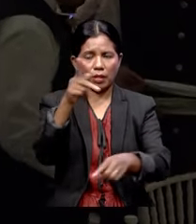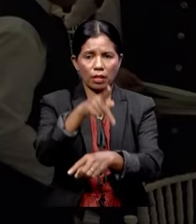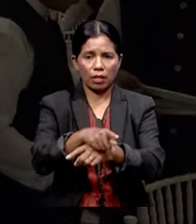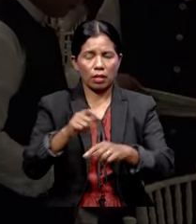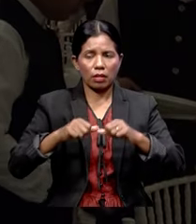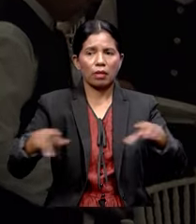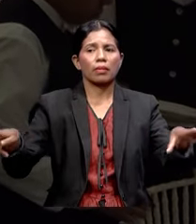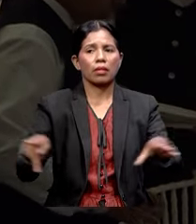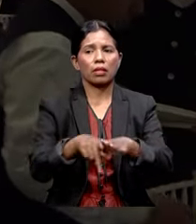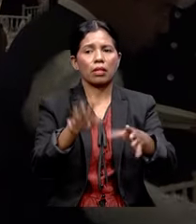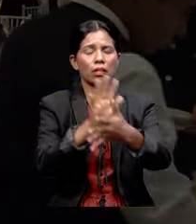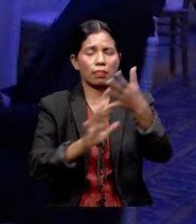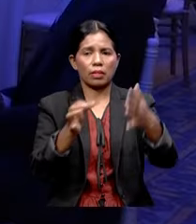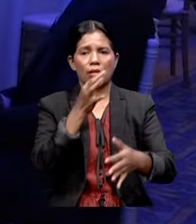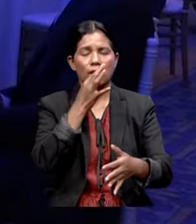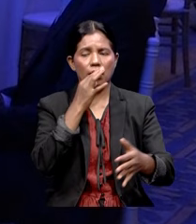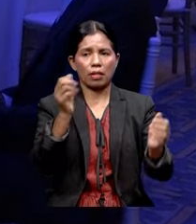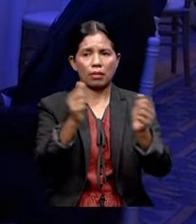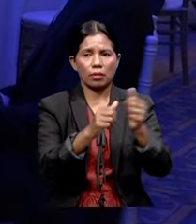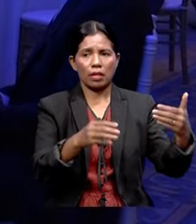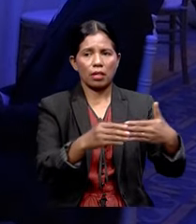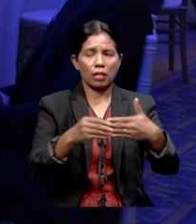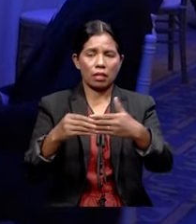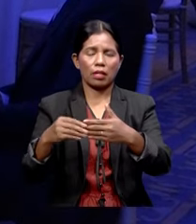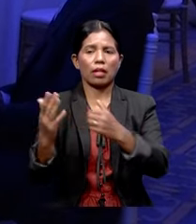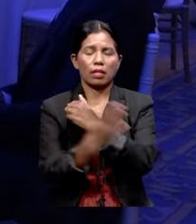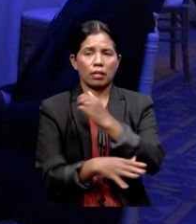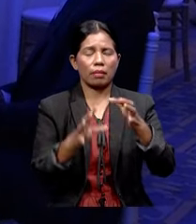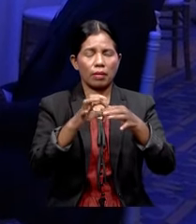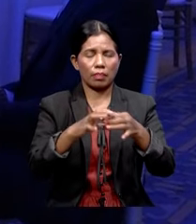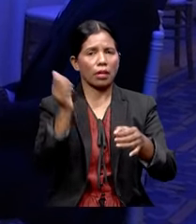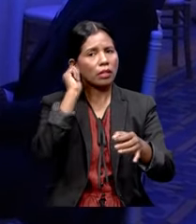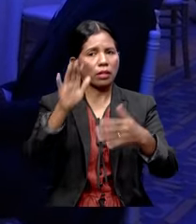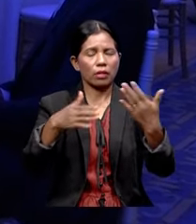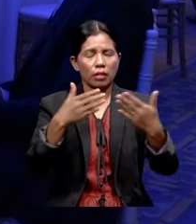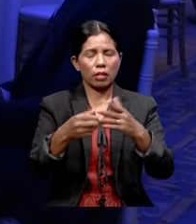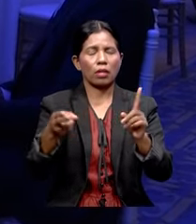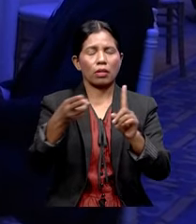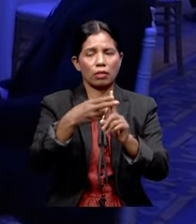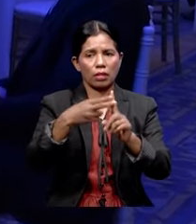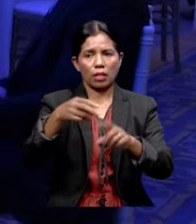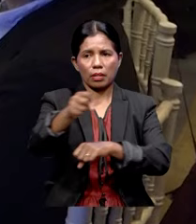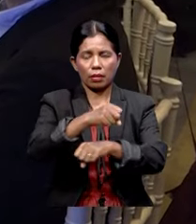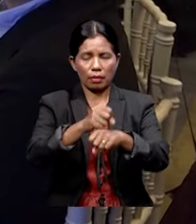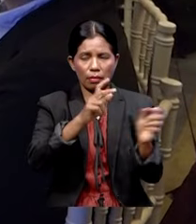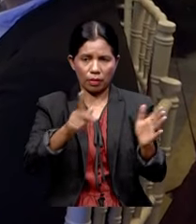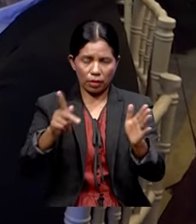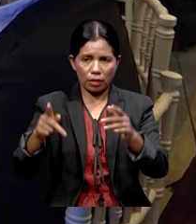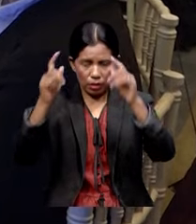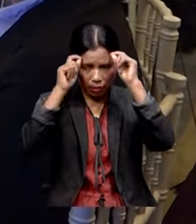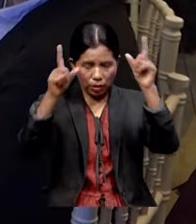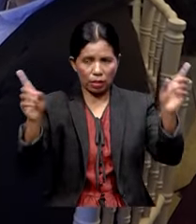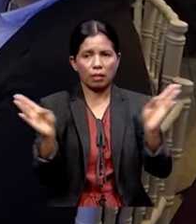continua participe sermonia jantar hamutuk lider na sang membro ASEAN sira iha hotel Clifford Pier Singapur. Tuir planu nebe iha Timor-Leste